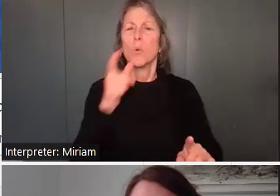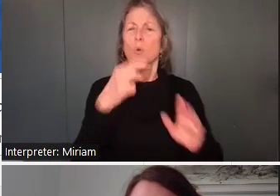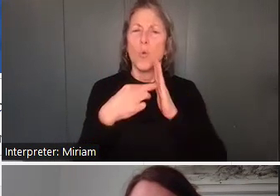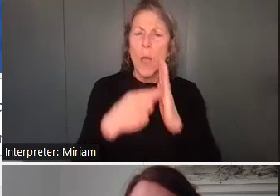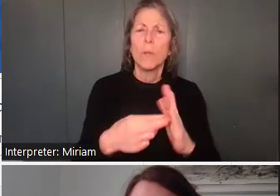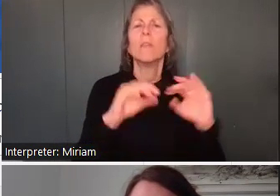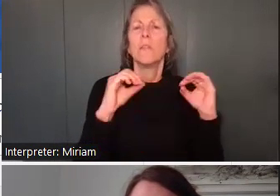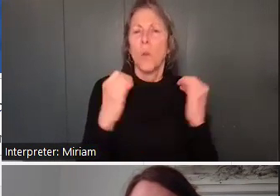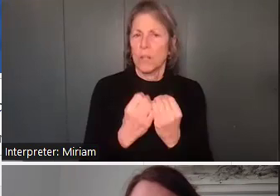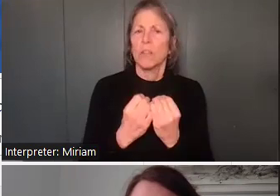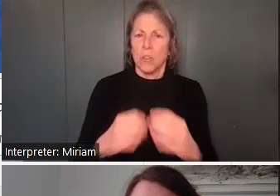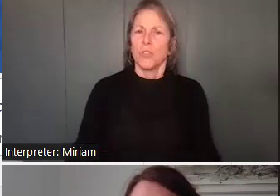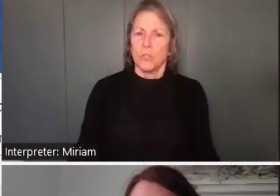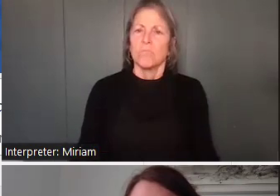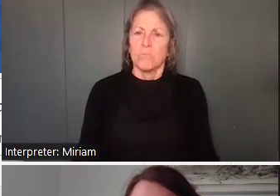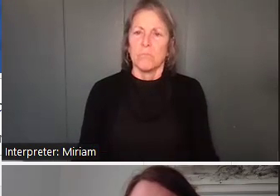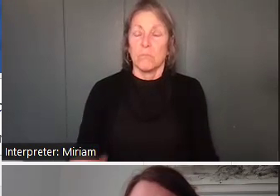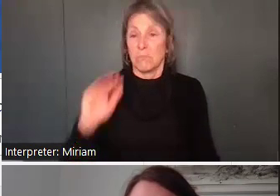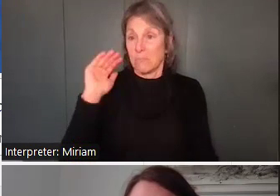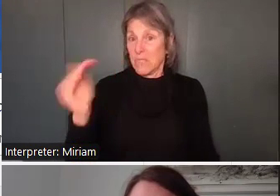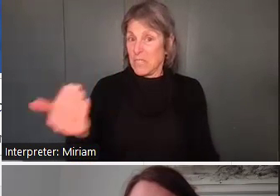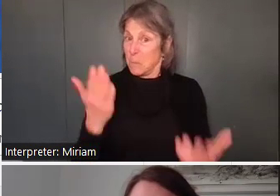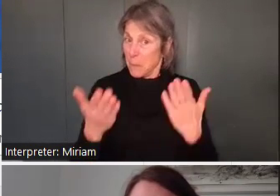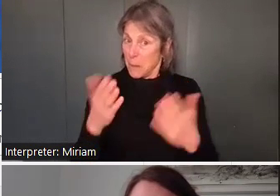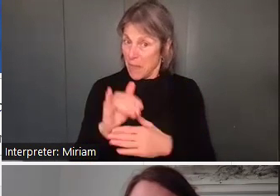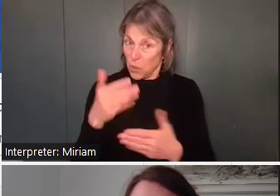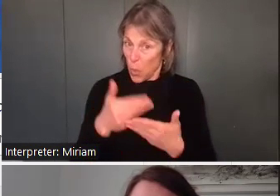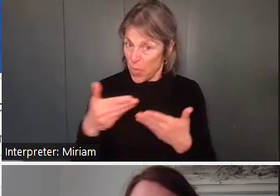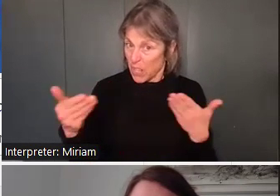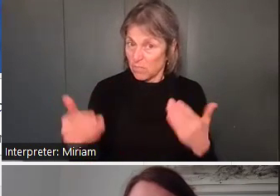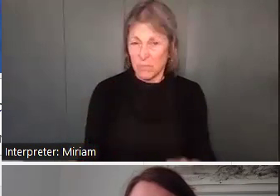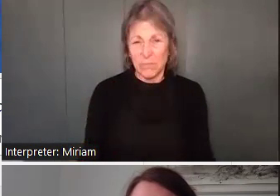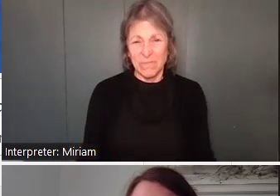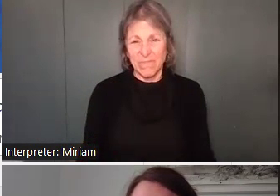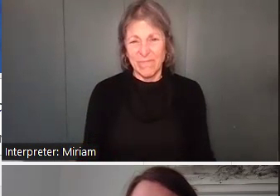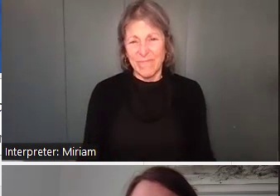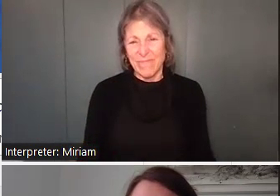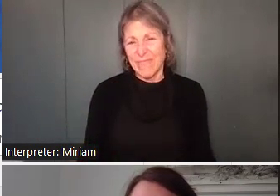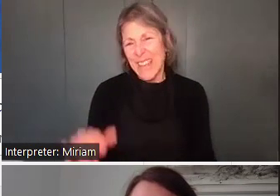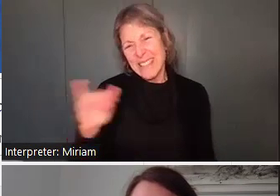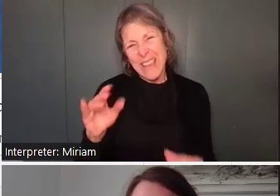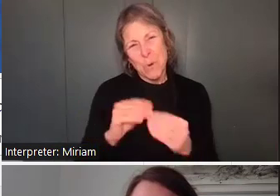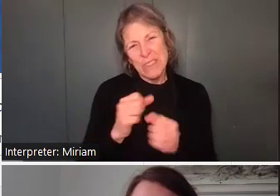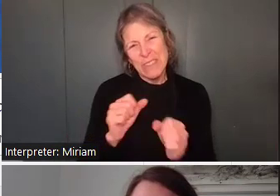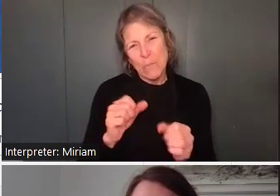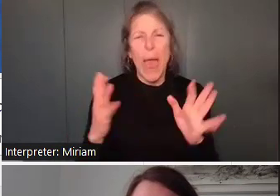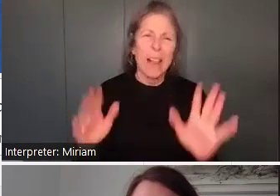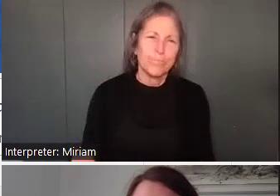the organization. It just seems like that might be a good thing. It's sort of a safe. Well, I don't